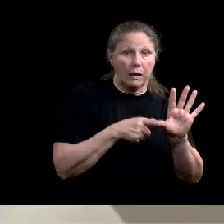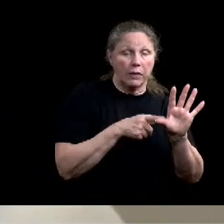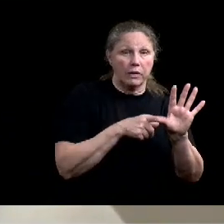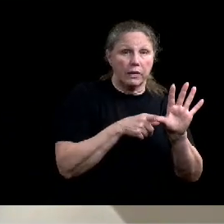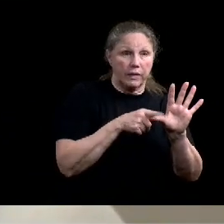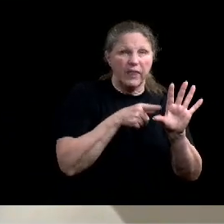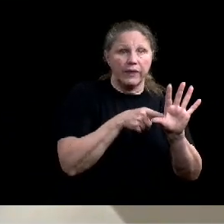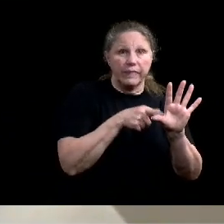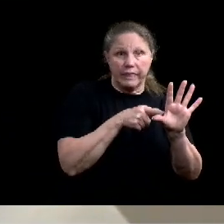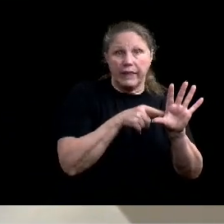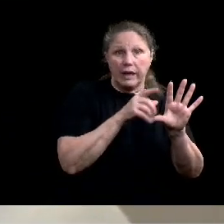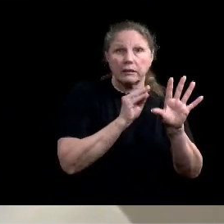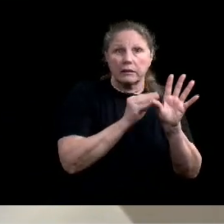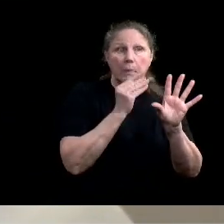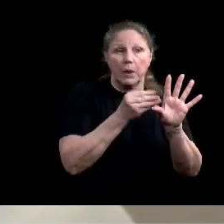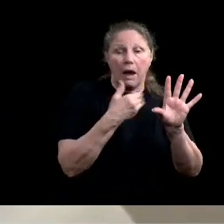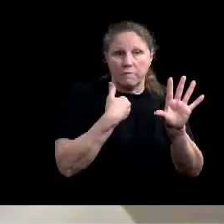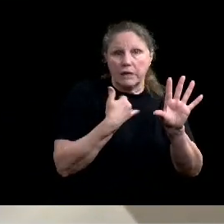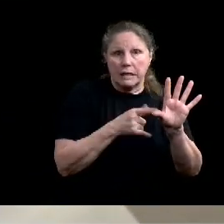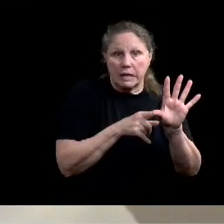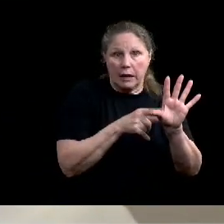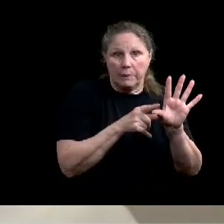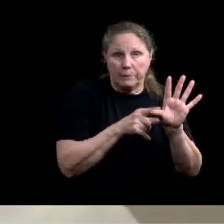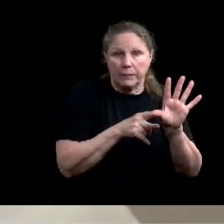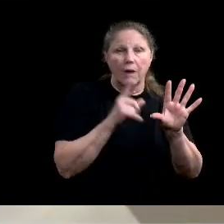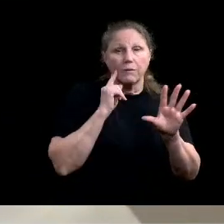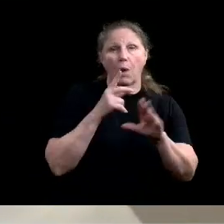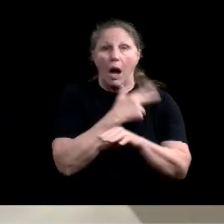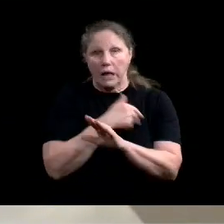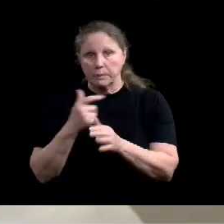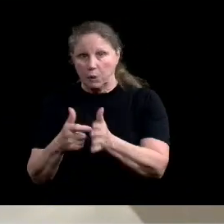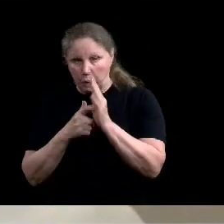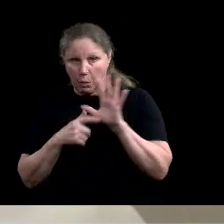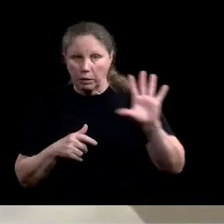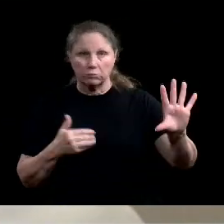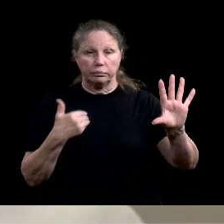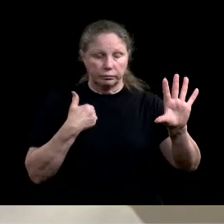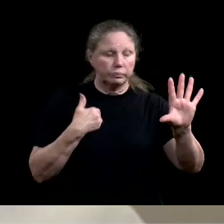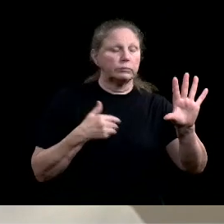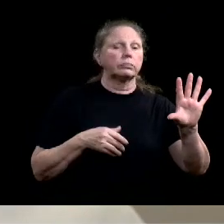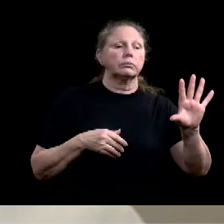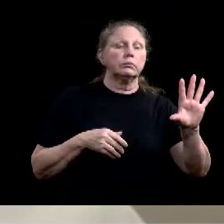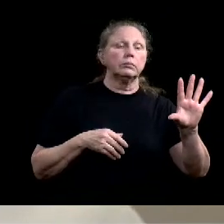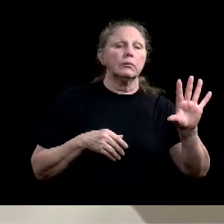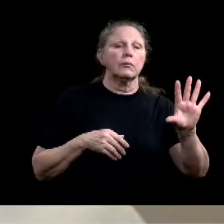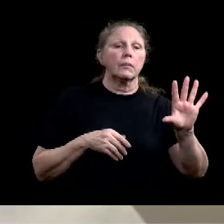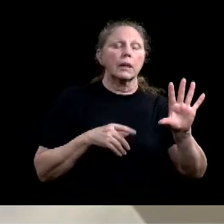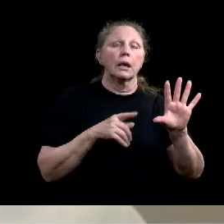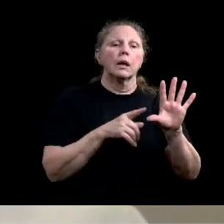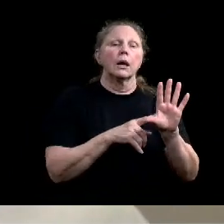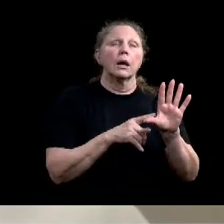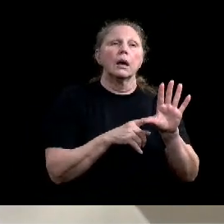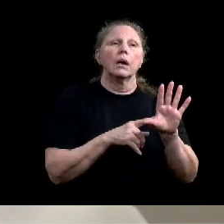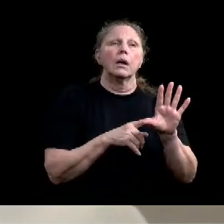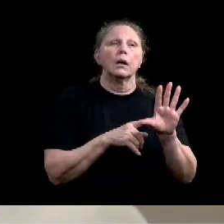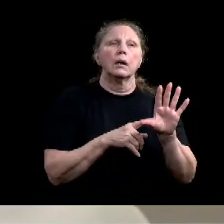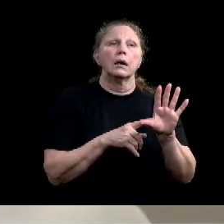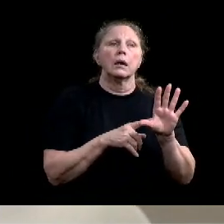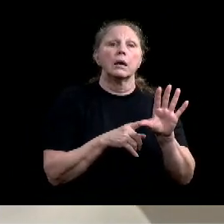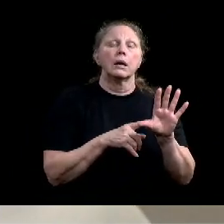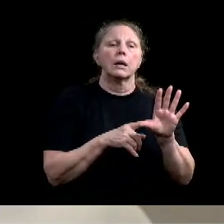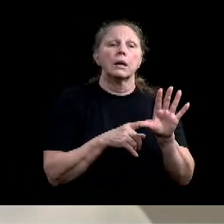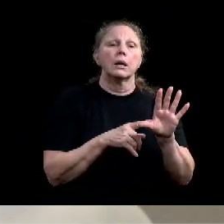demand across Texas. And again, we are not predicting that we are going to exceed our